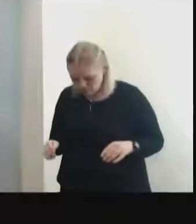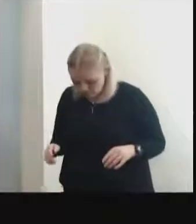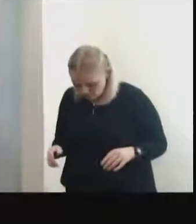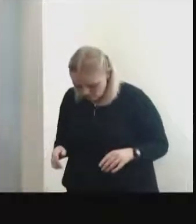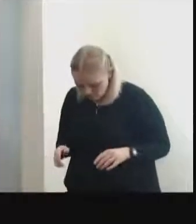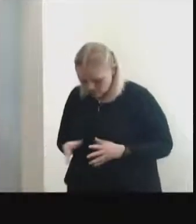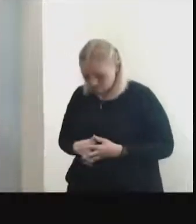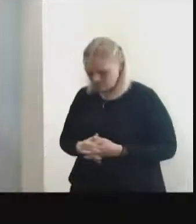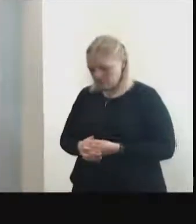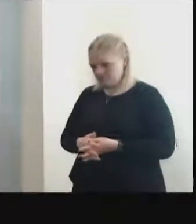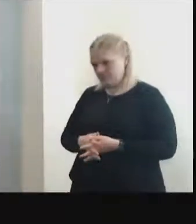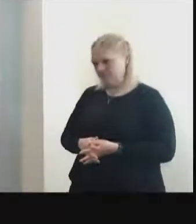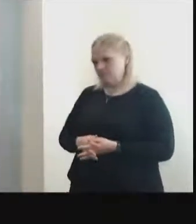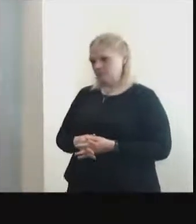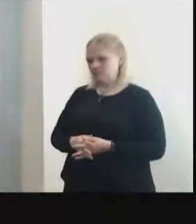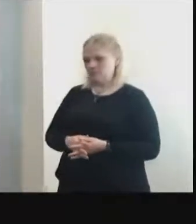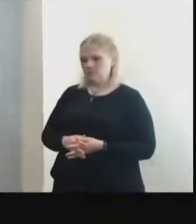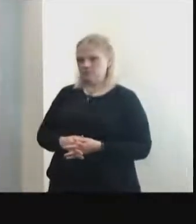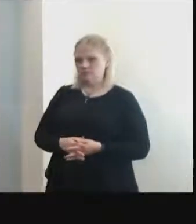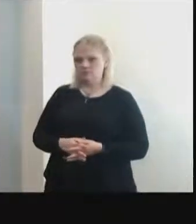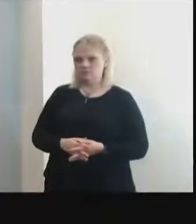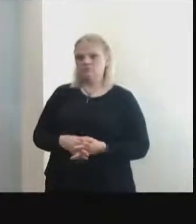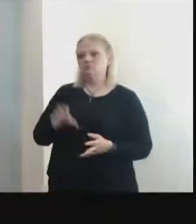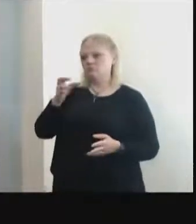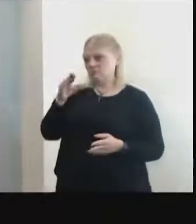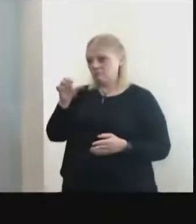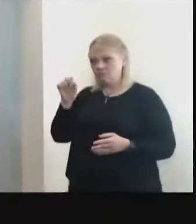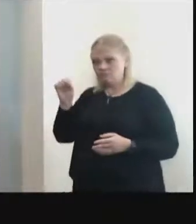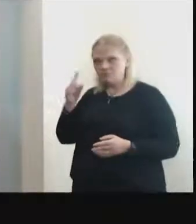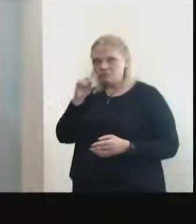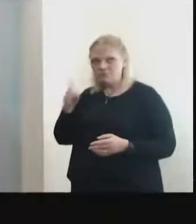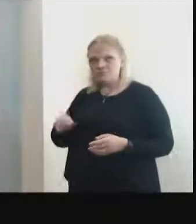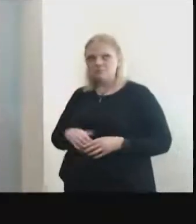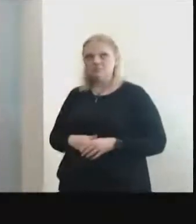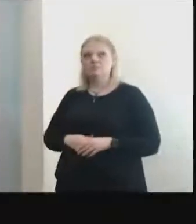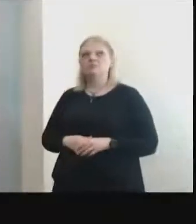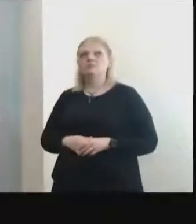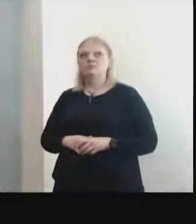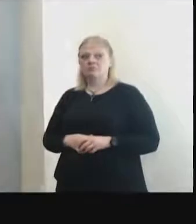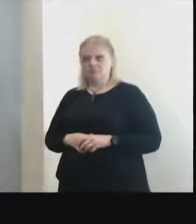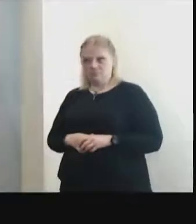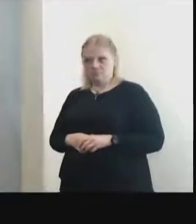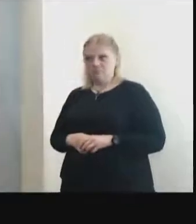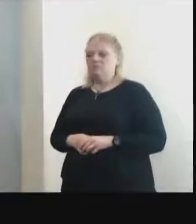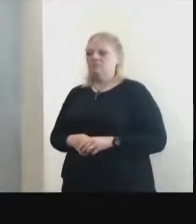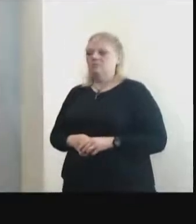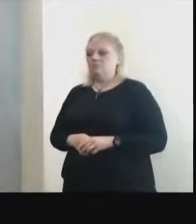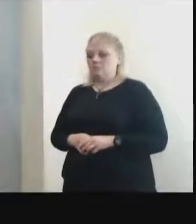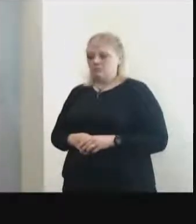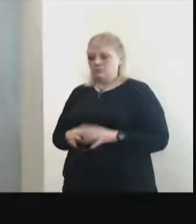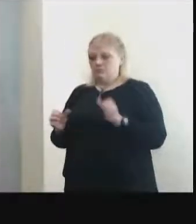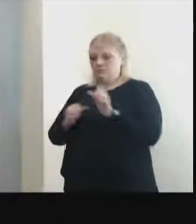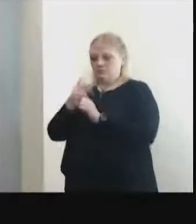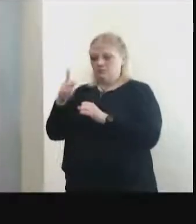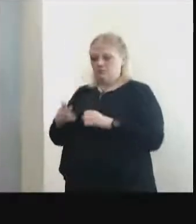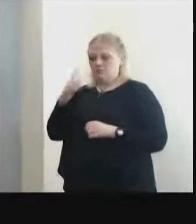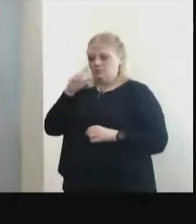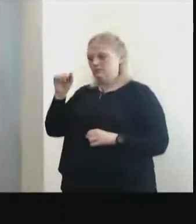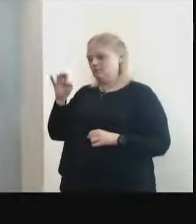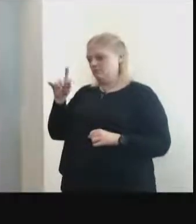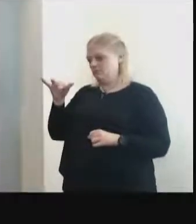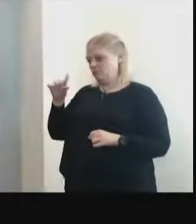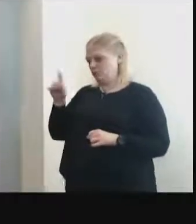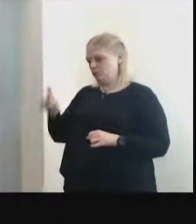4? Hey, it's Chris. Can you hear me? Hi, Chris, go ahead. Hey, follow up on Andy's